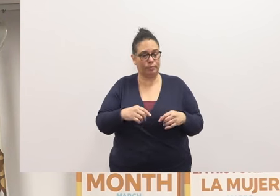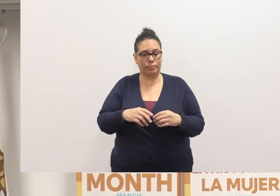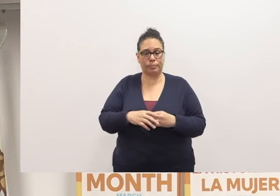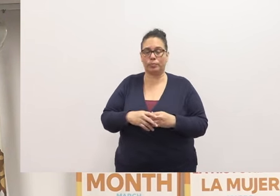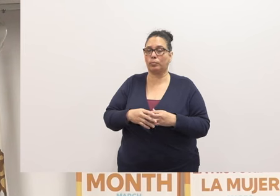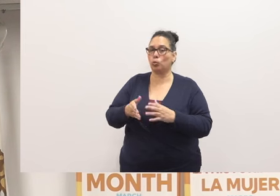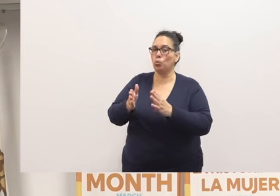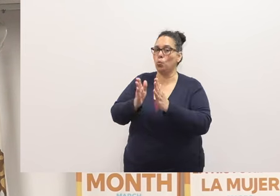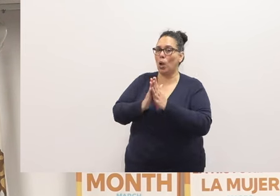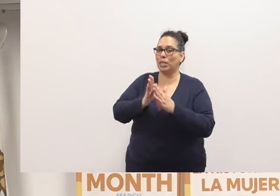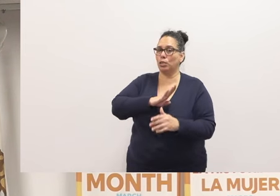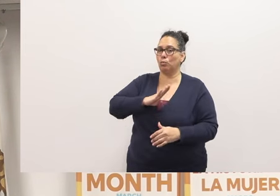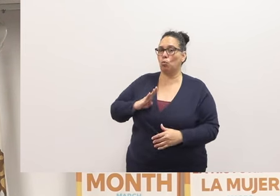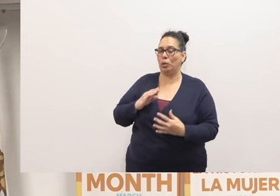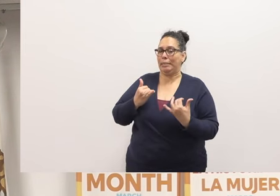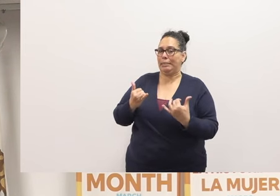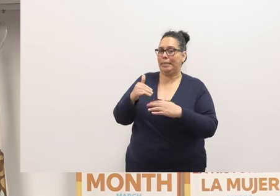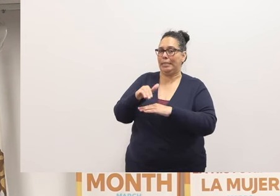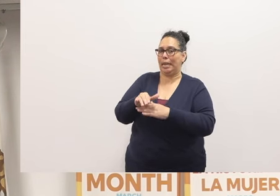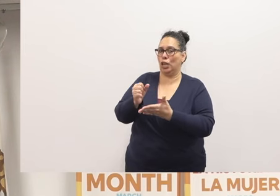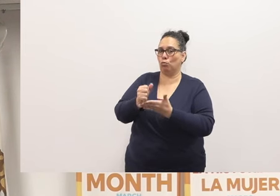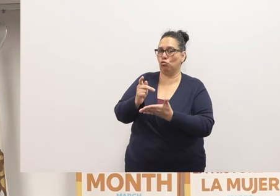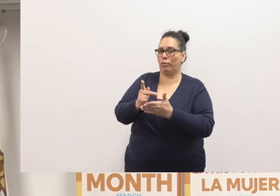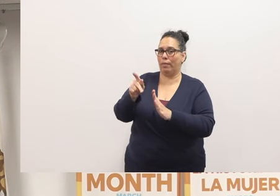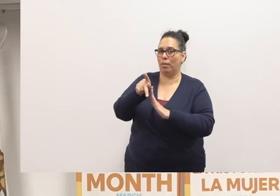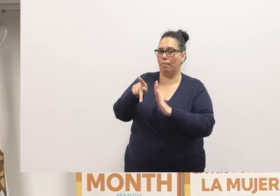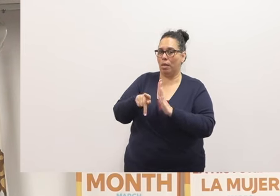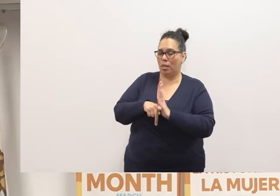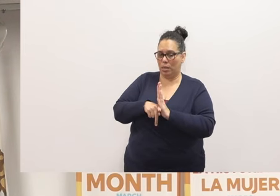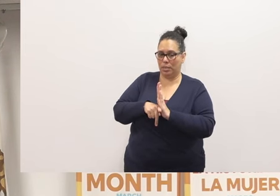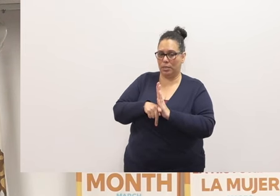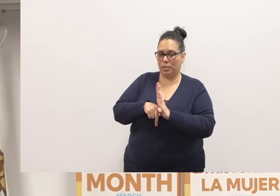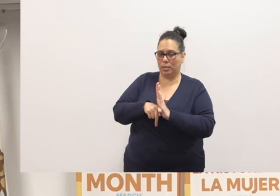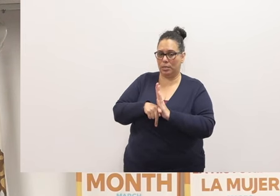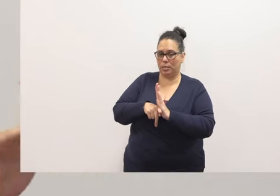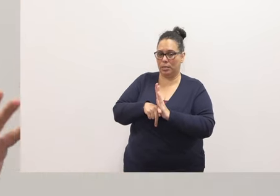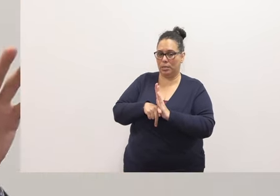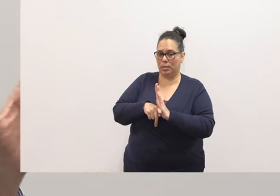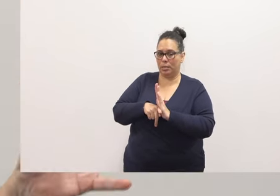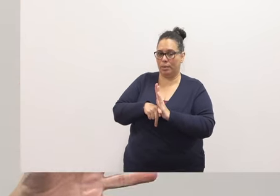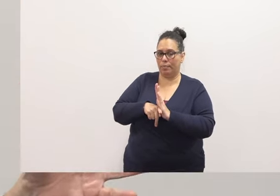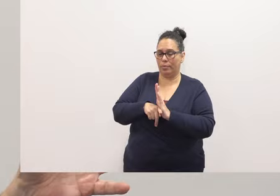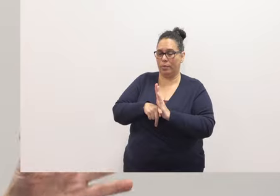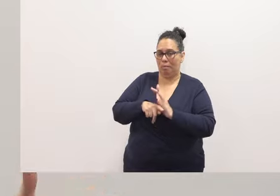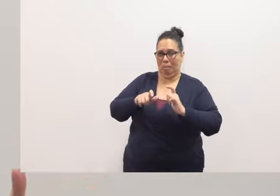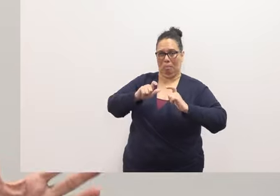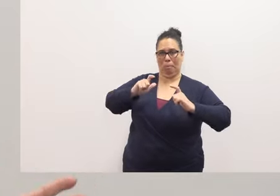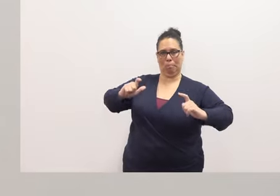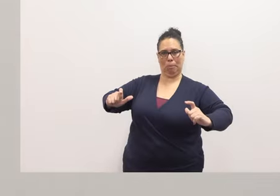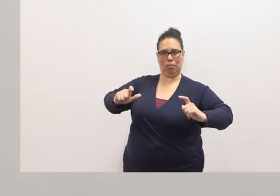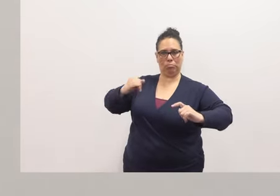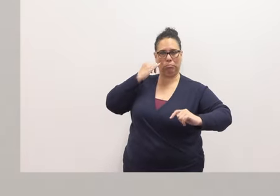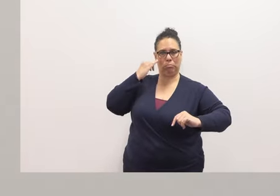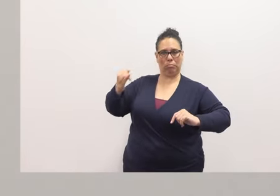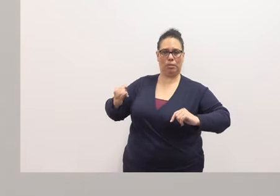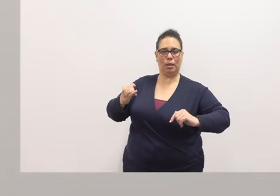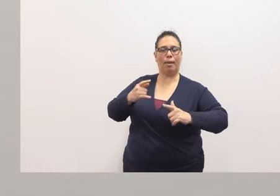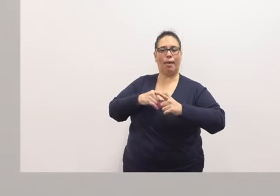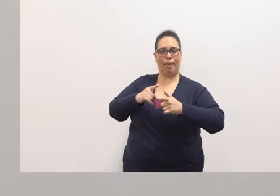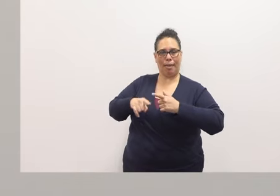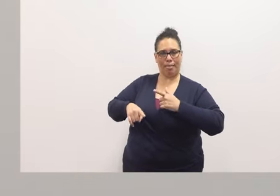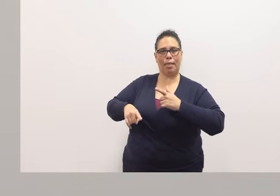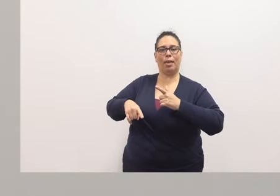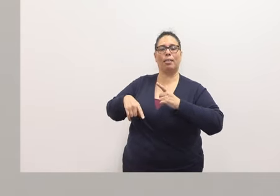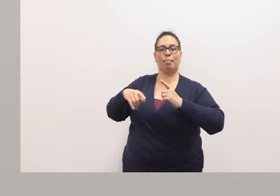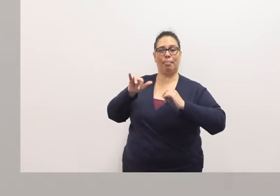What we're asking the board to do tonight is to approve the policy and the big picture, mm-hmm. and from that policy, guidelines or